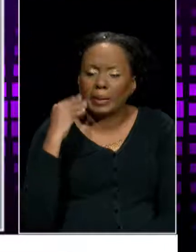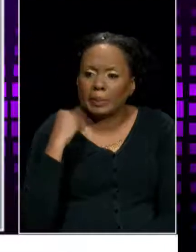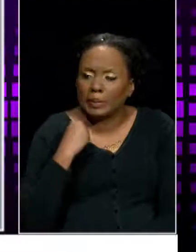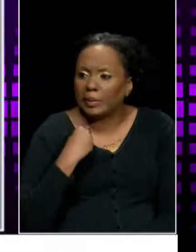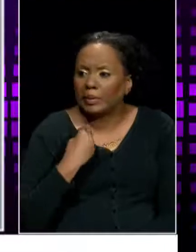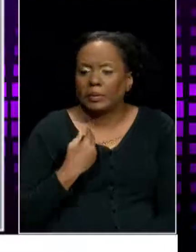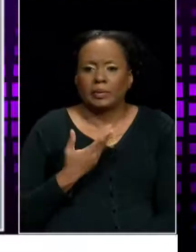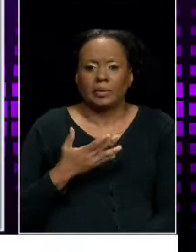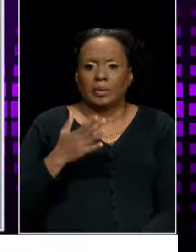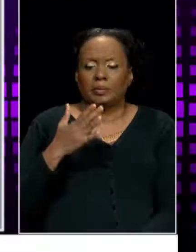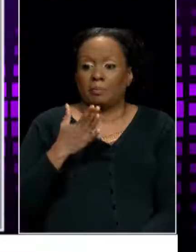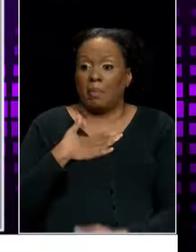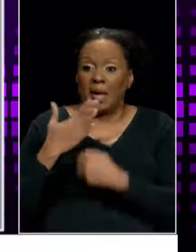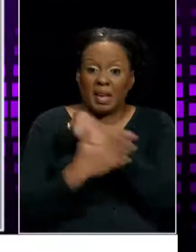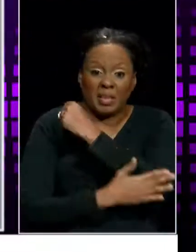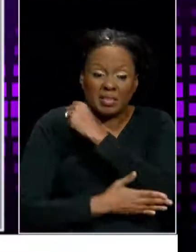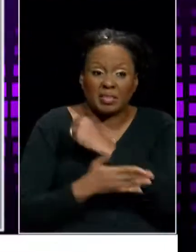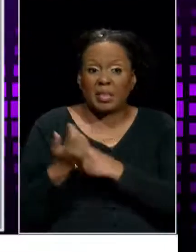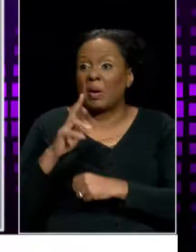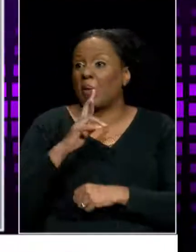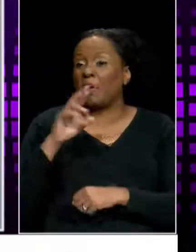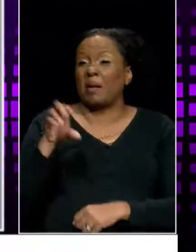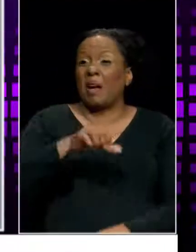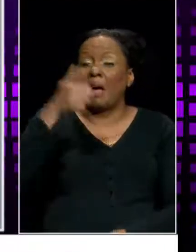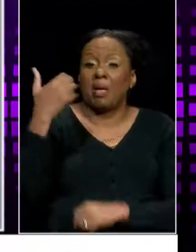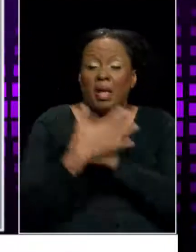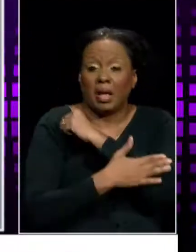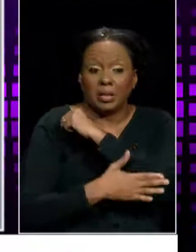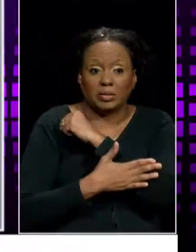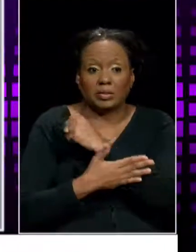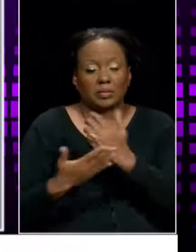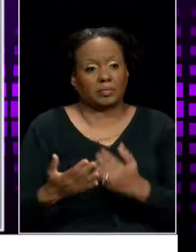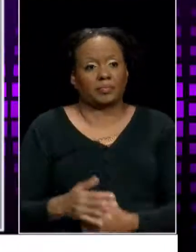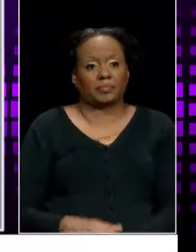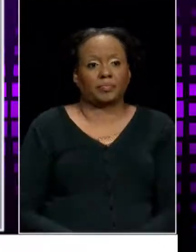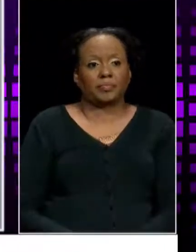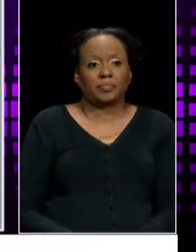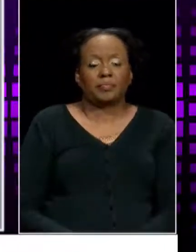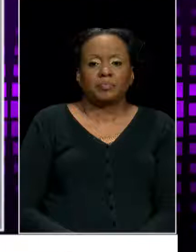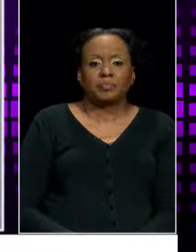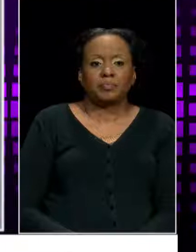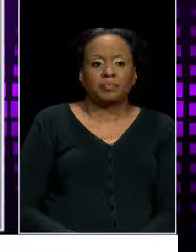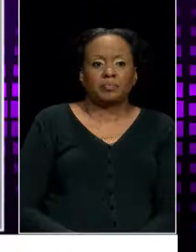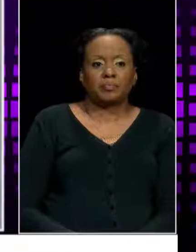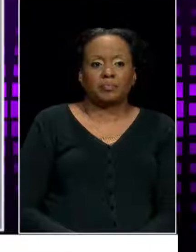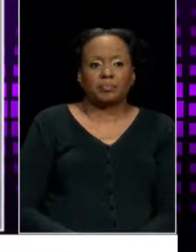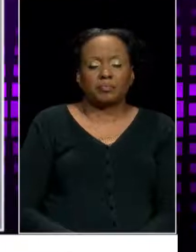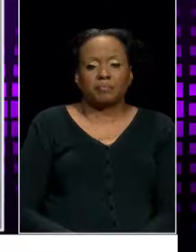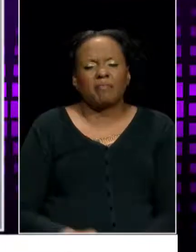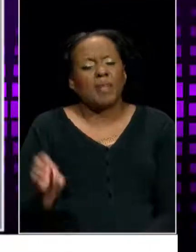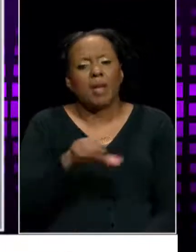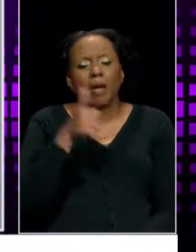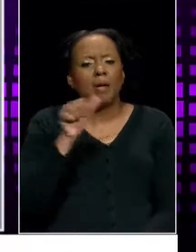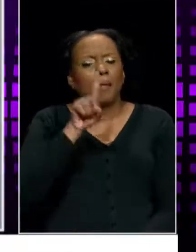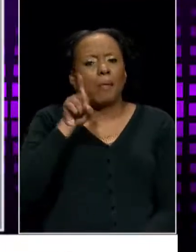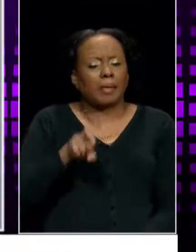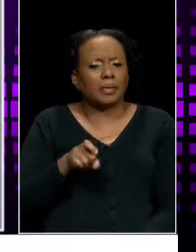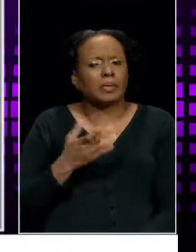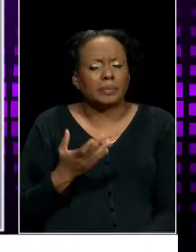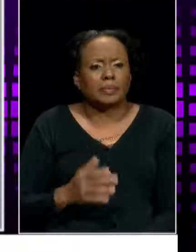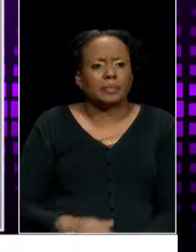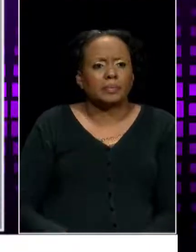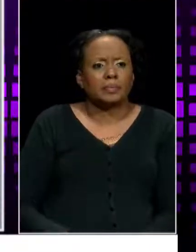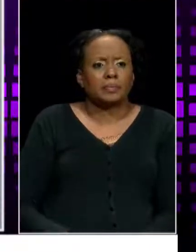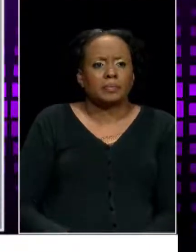feeling that exact same way as you. So, and another question that really stuck out to me was, do